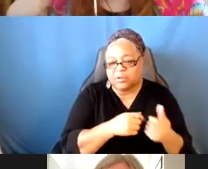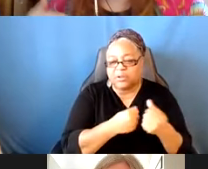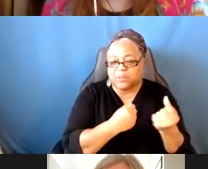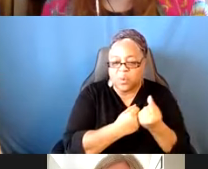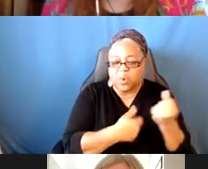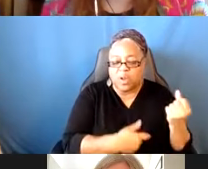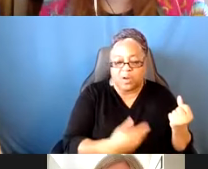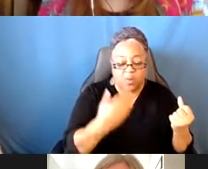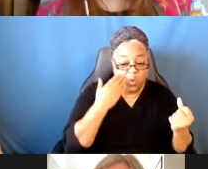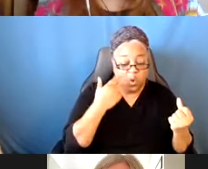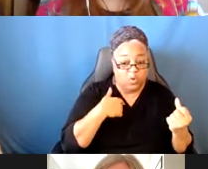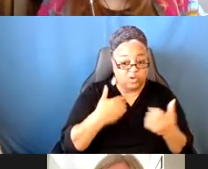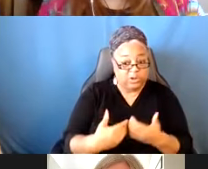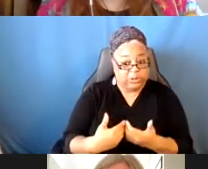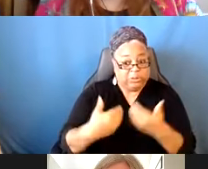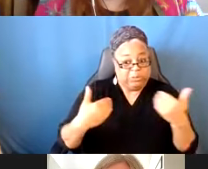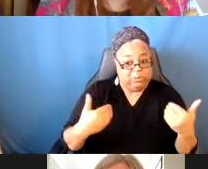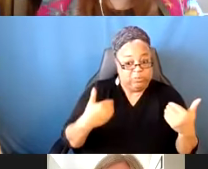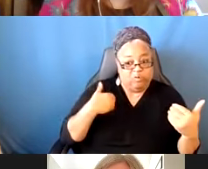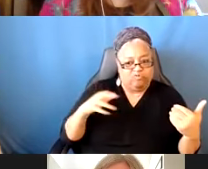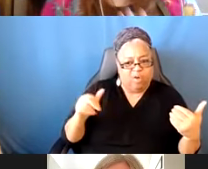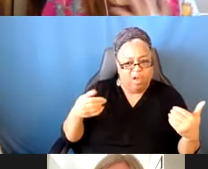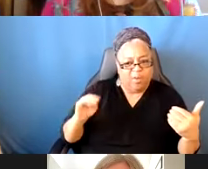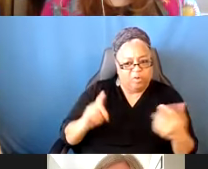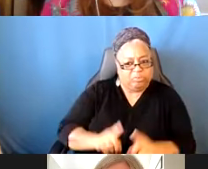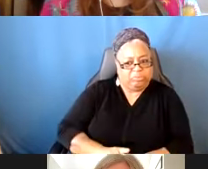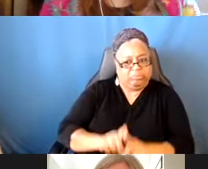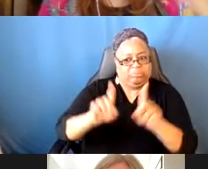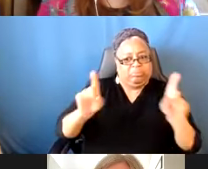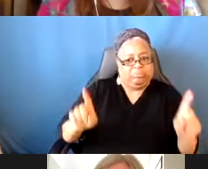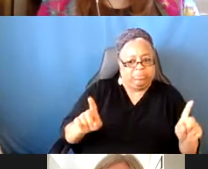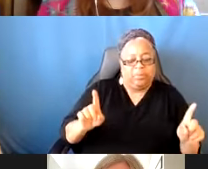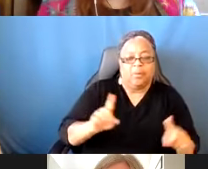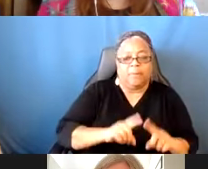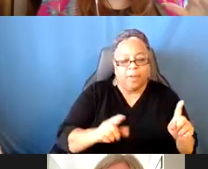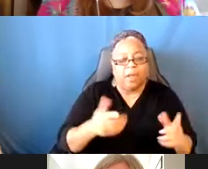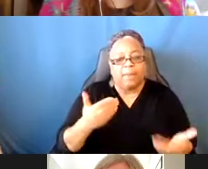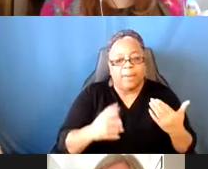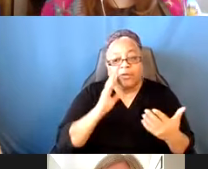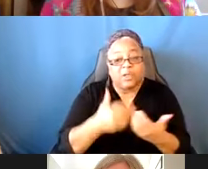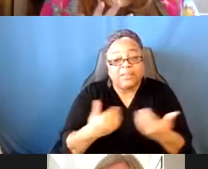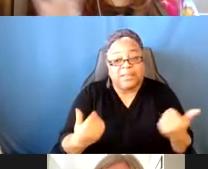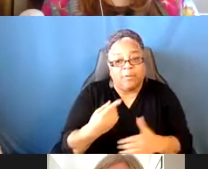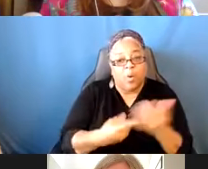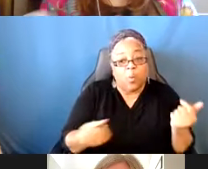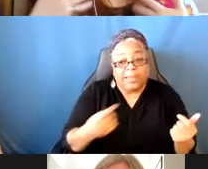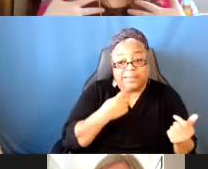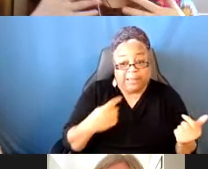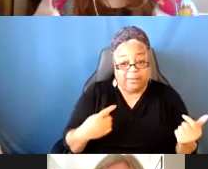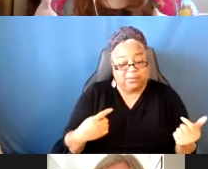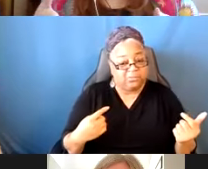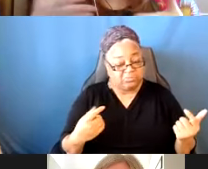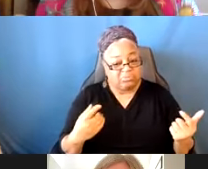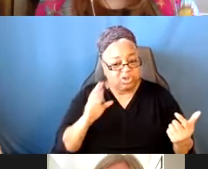distancing herself from Robert, so she's probably able to separate what he is saying that's abusive from what